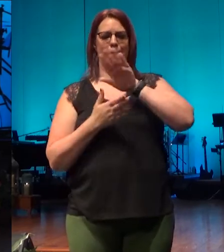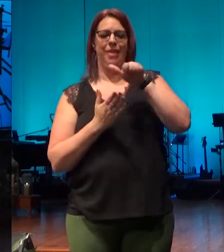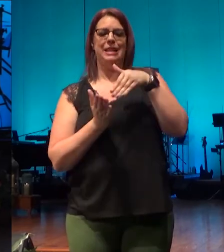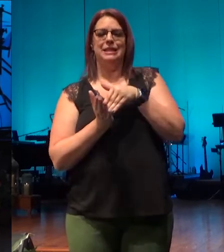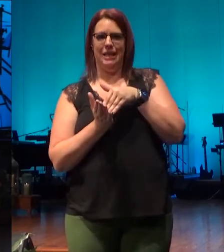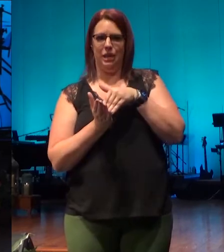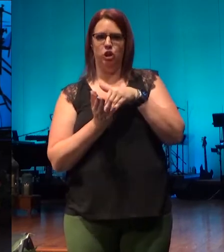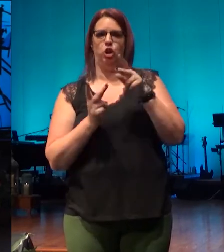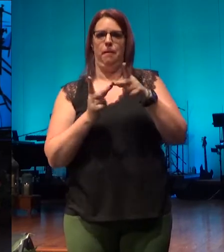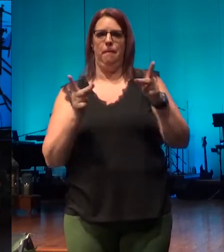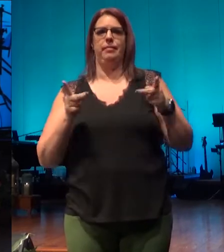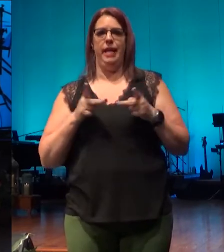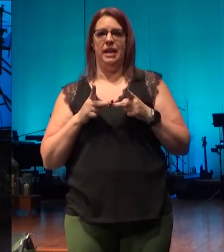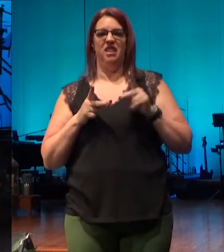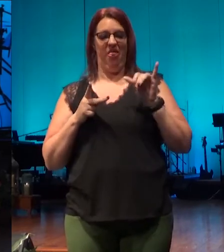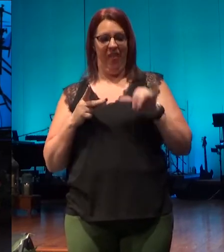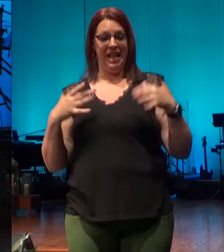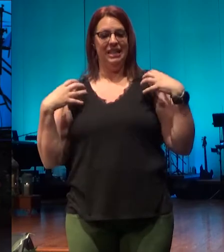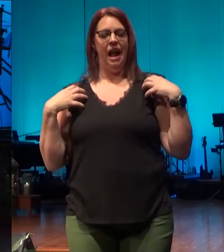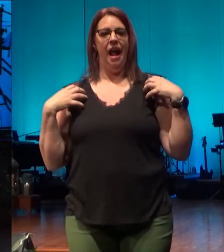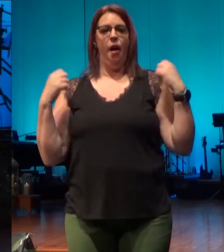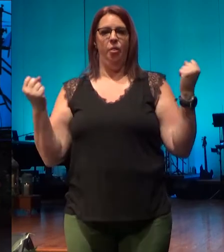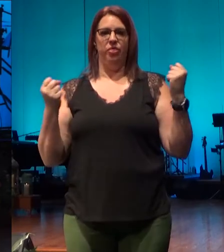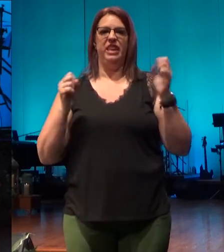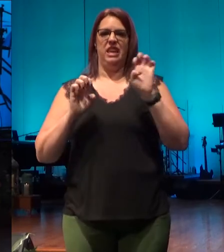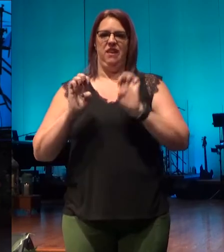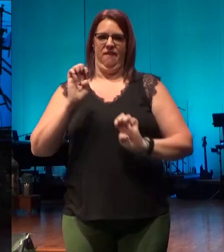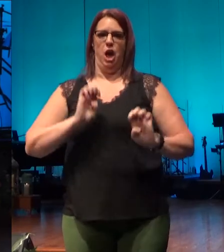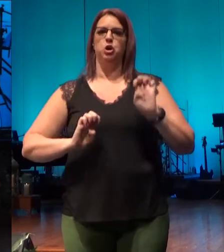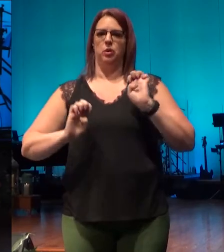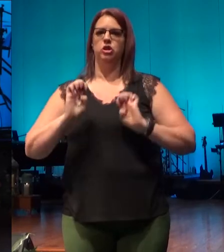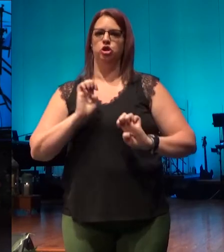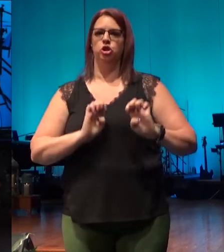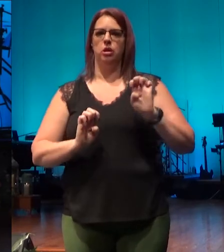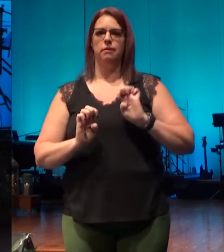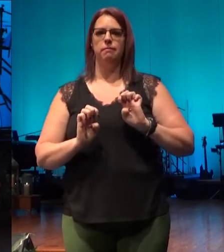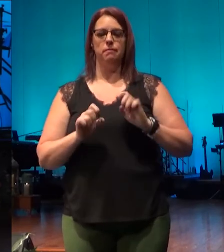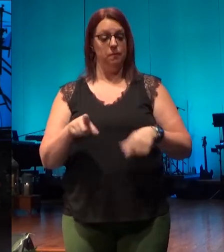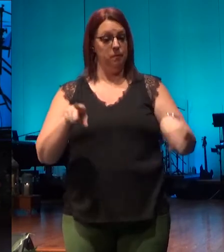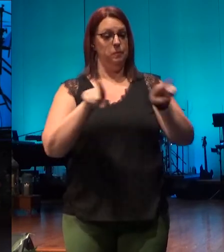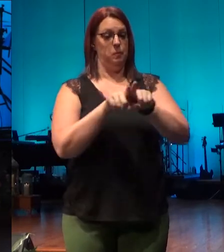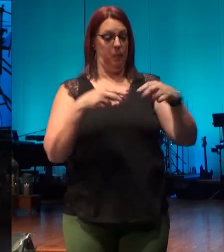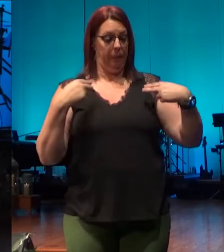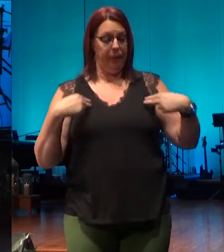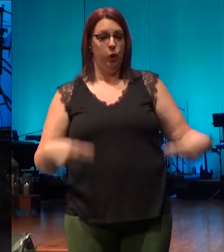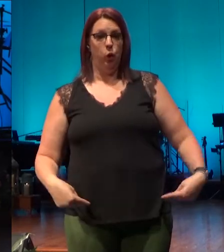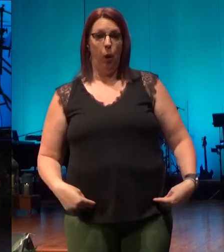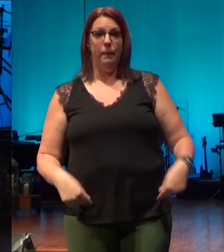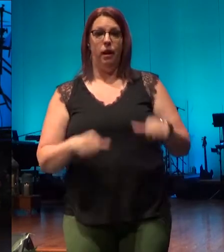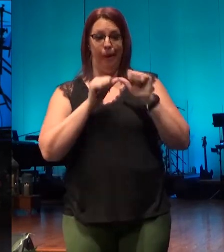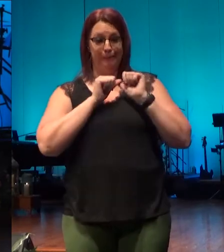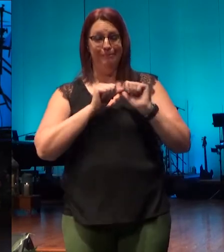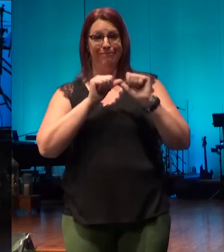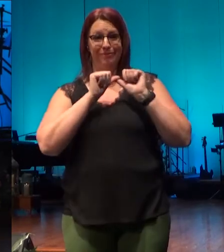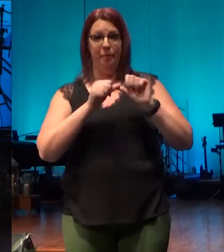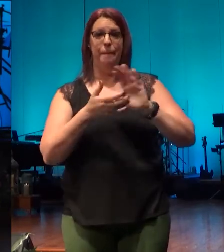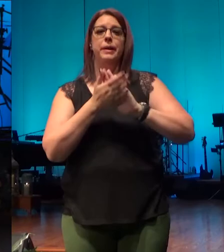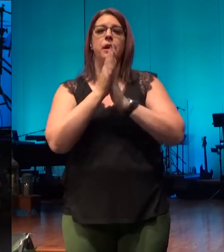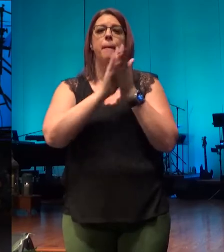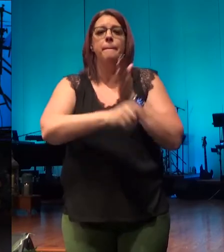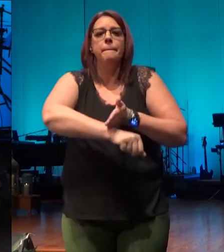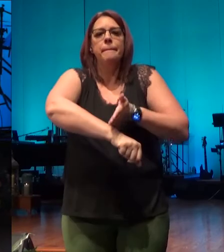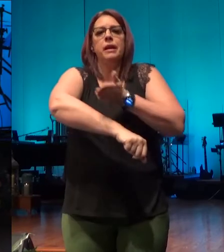That's healthy evaluation. That as a human being, I'm always seeking to become a better version of myself